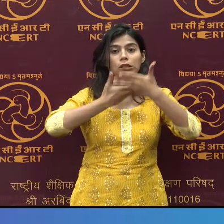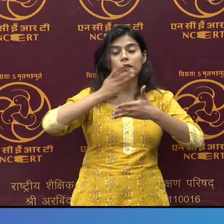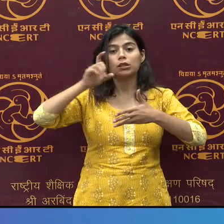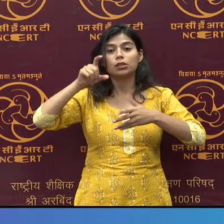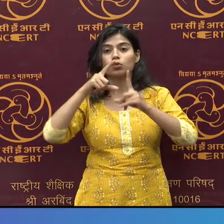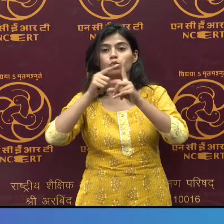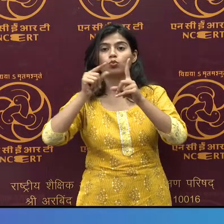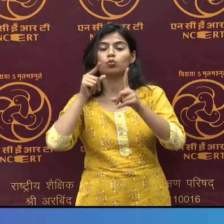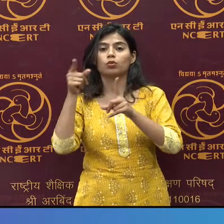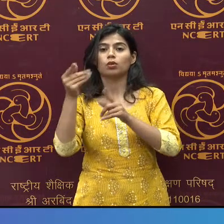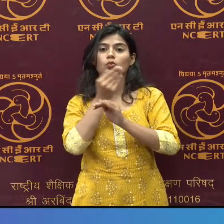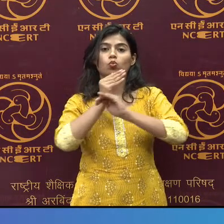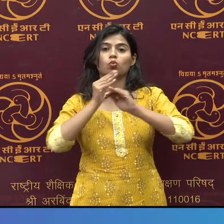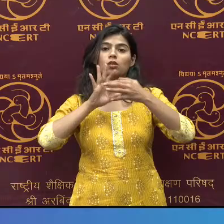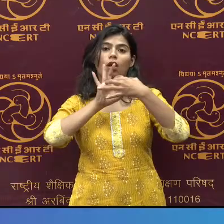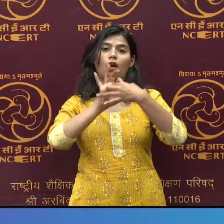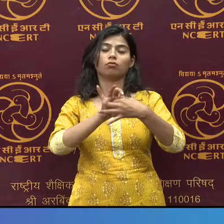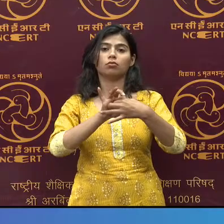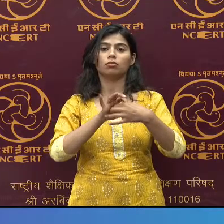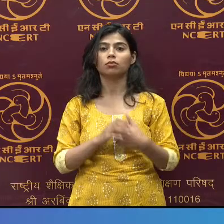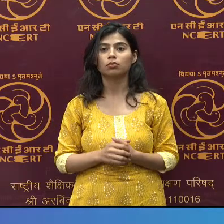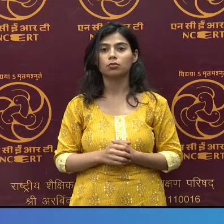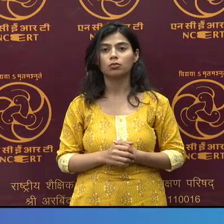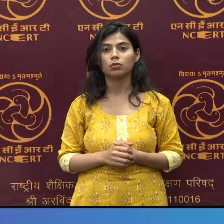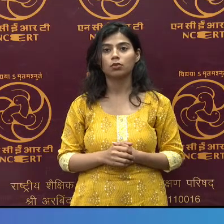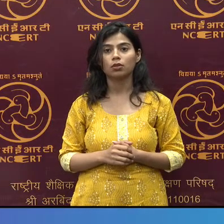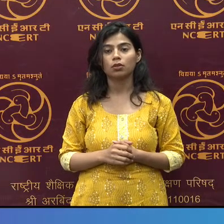student. They act as